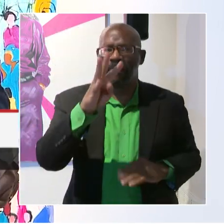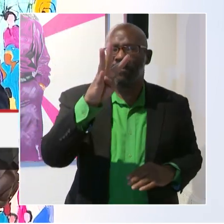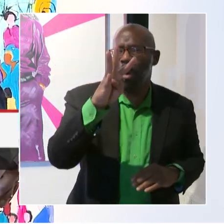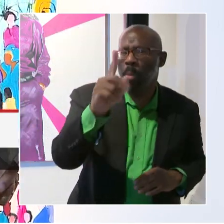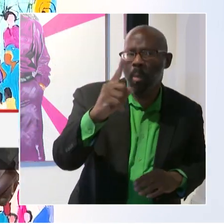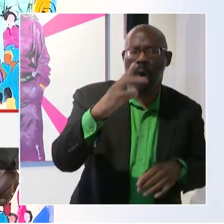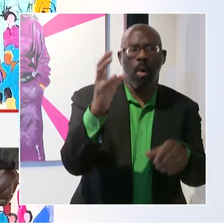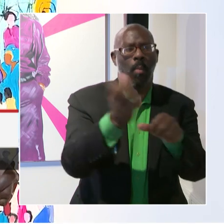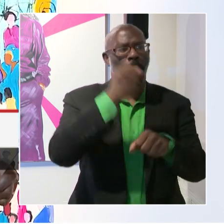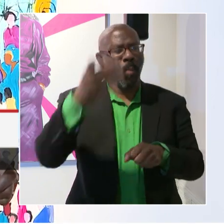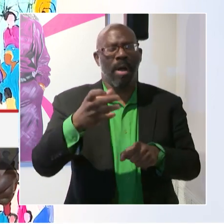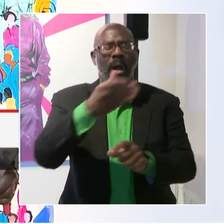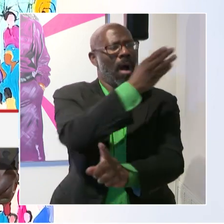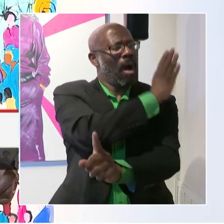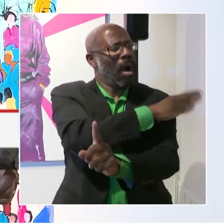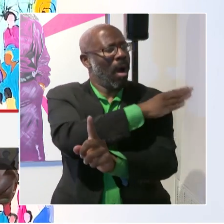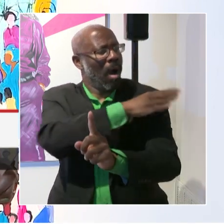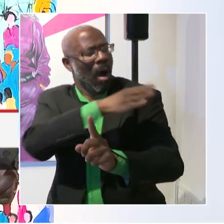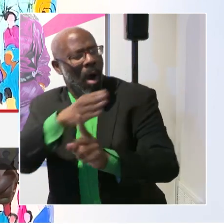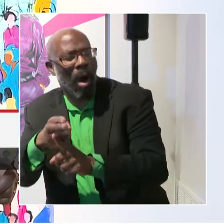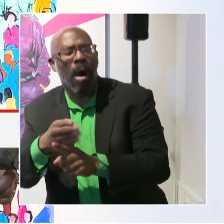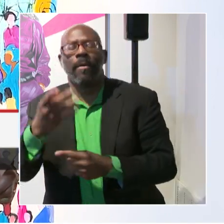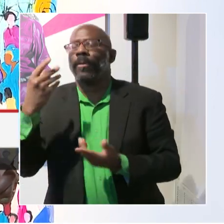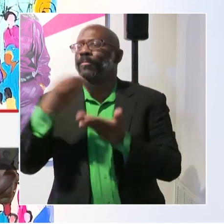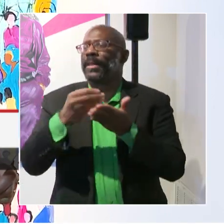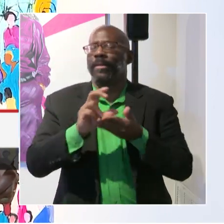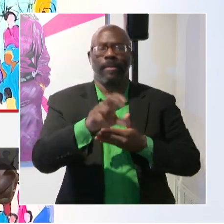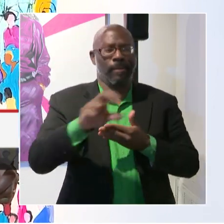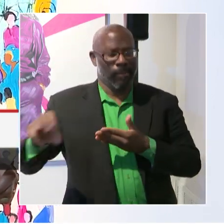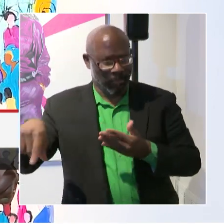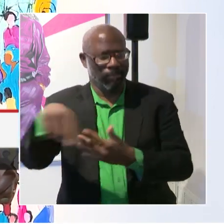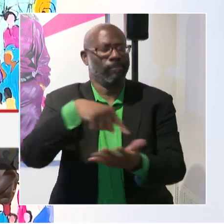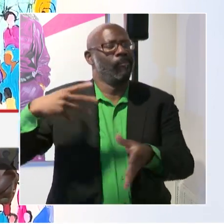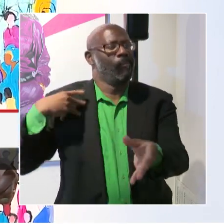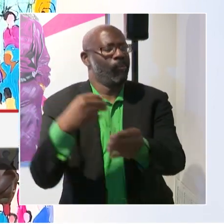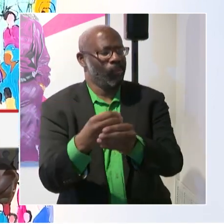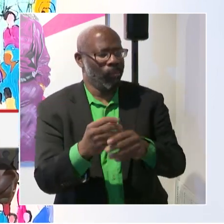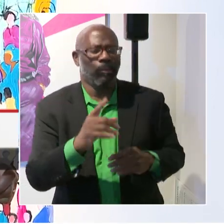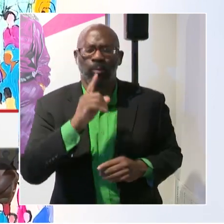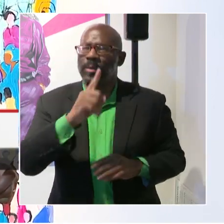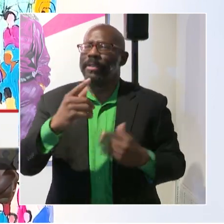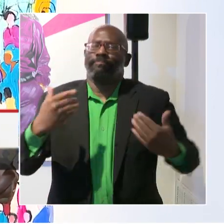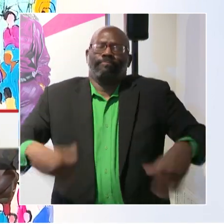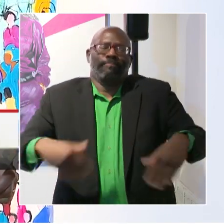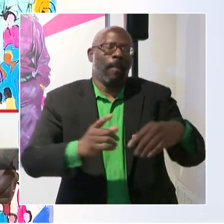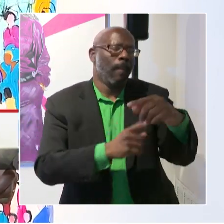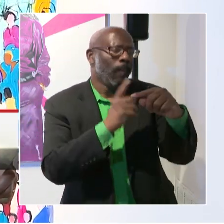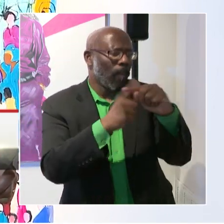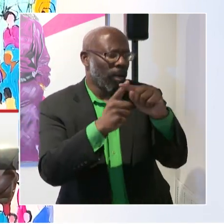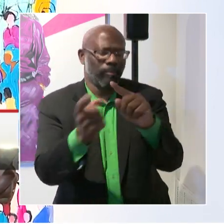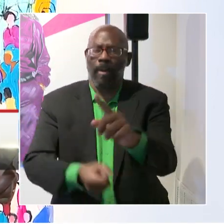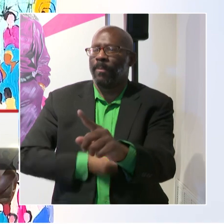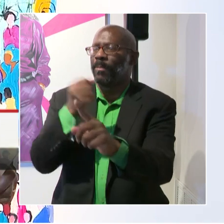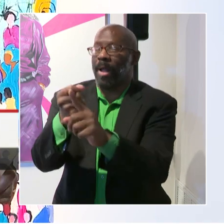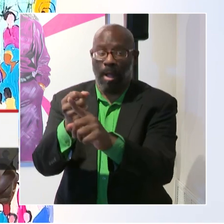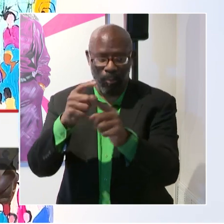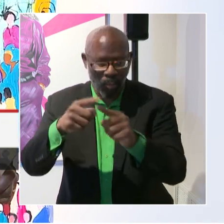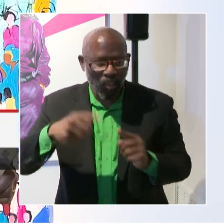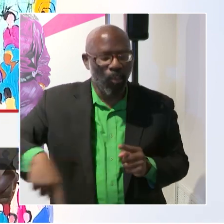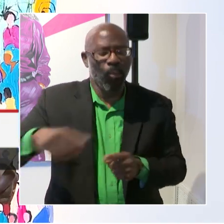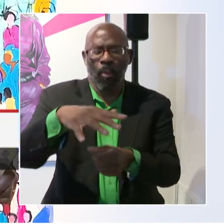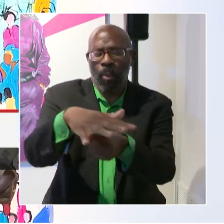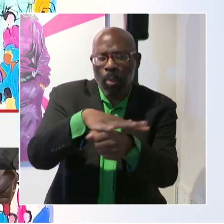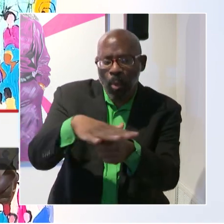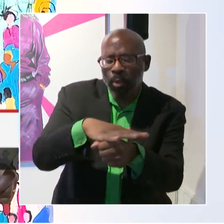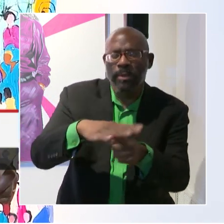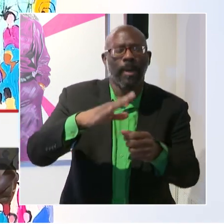issued today, and really just the positive impact that they will have on the local businesses that make our city